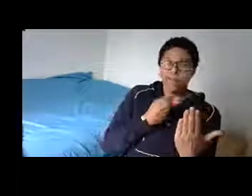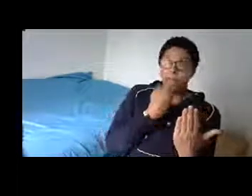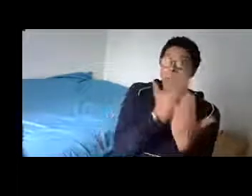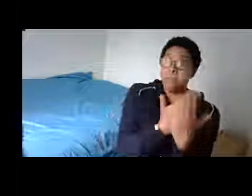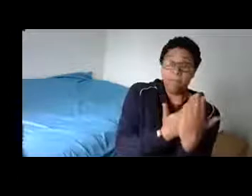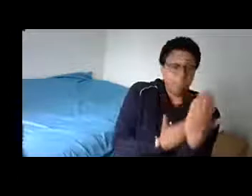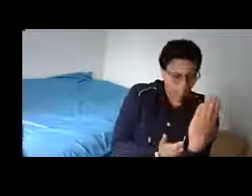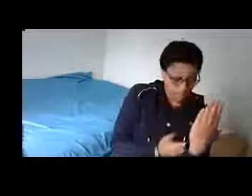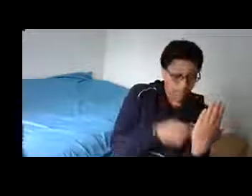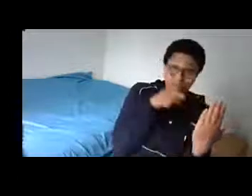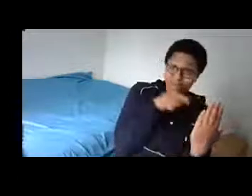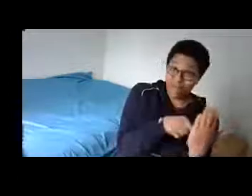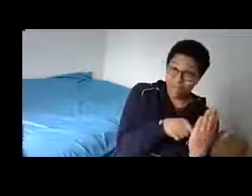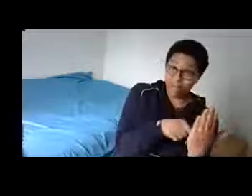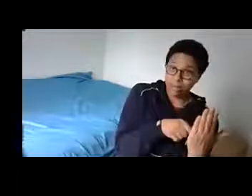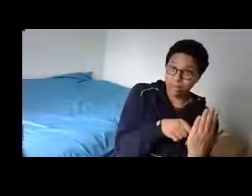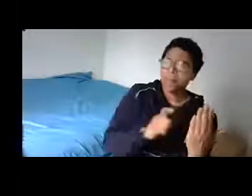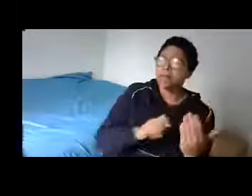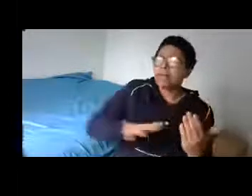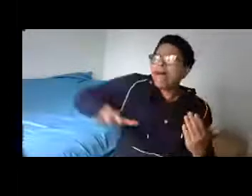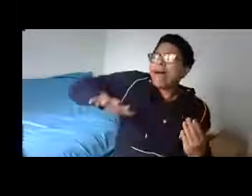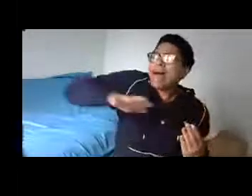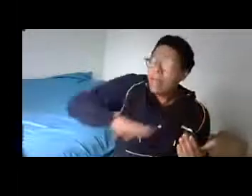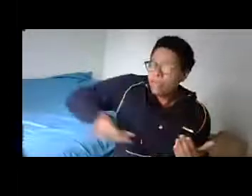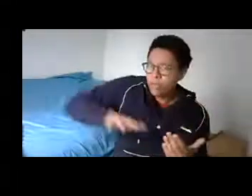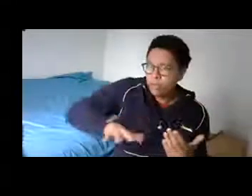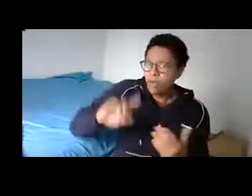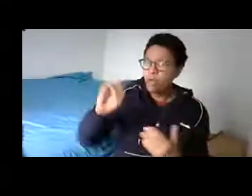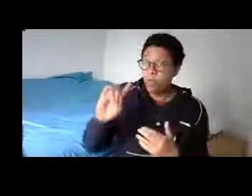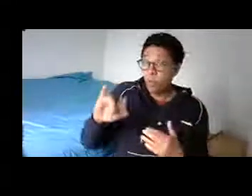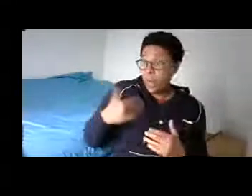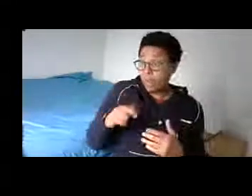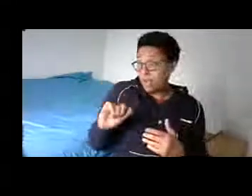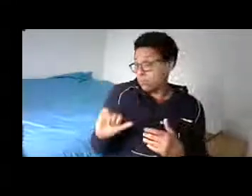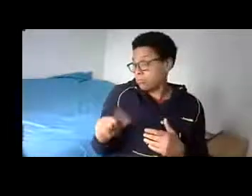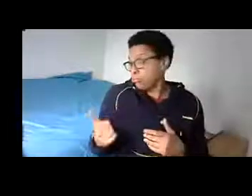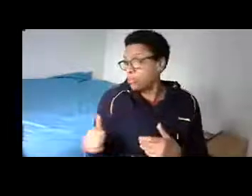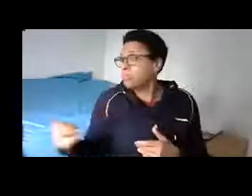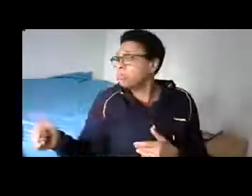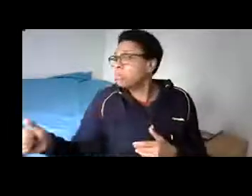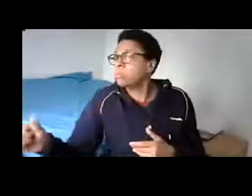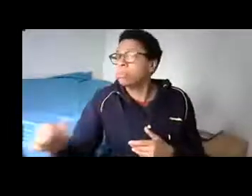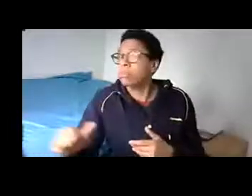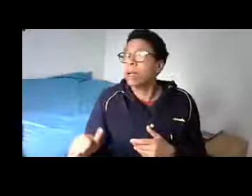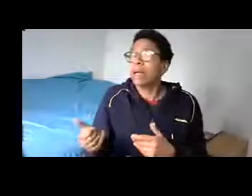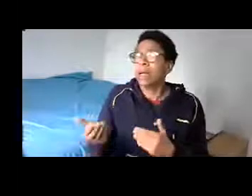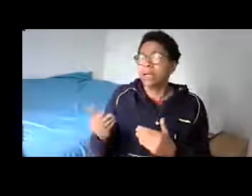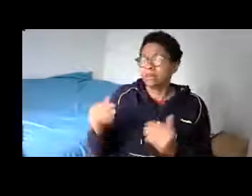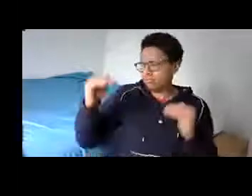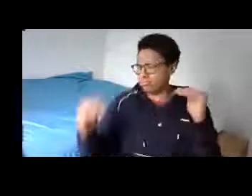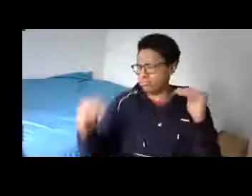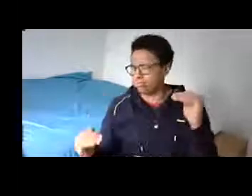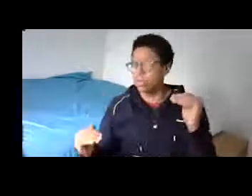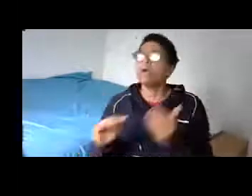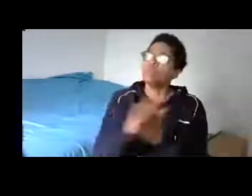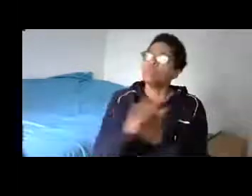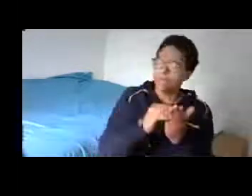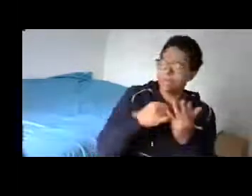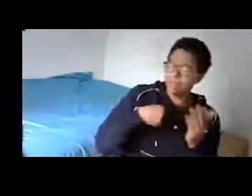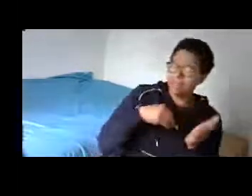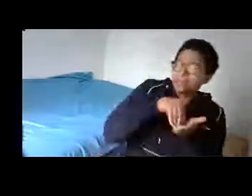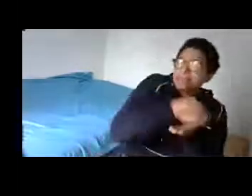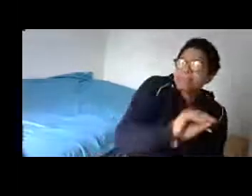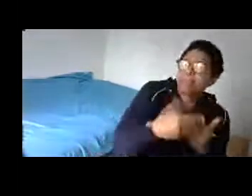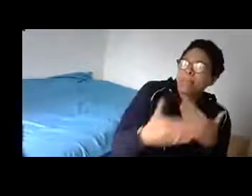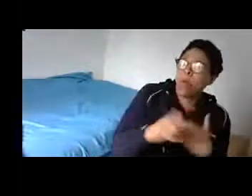maintaining equipment. And with equipment, there is a problem again, because often what they would say